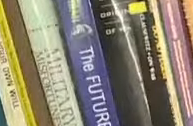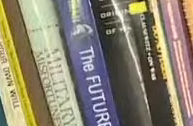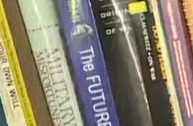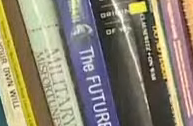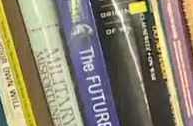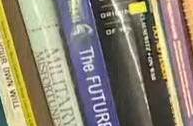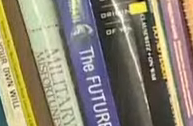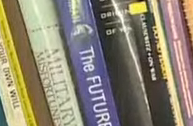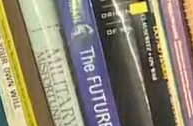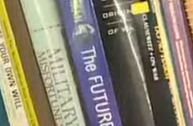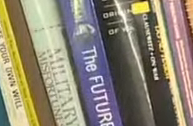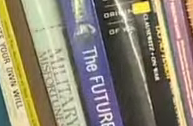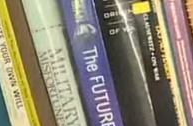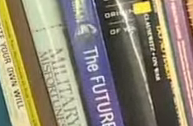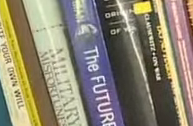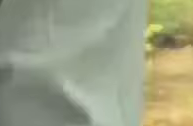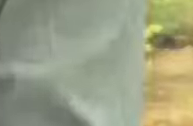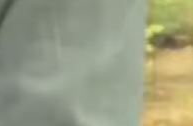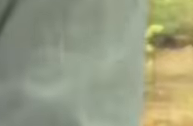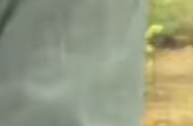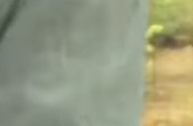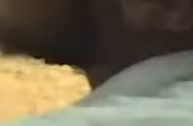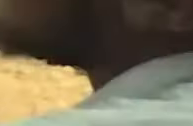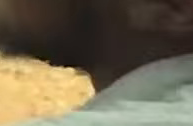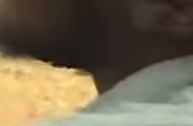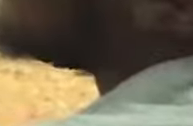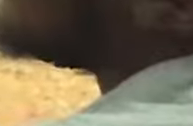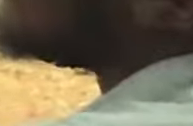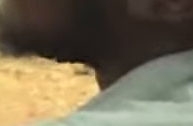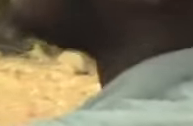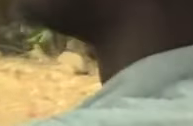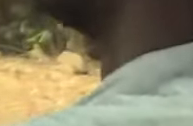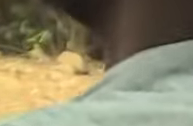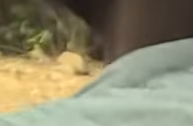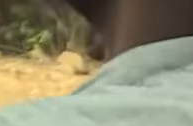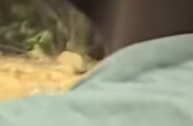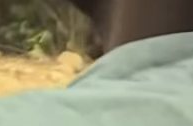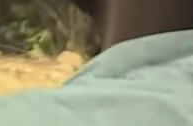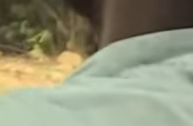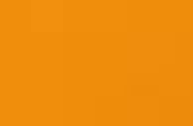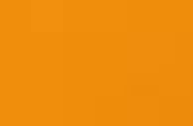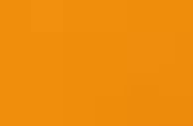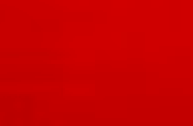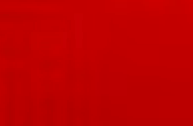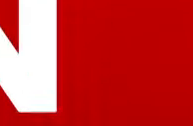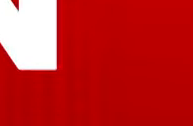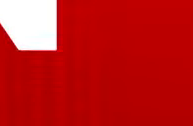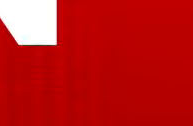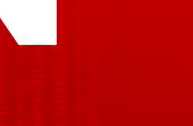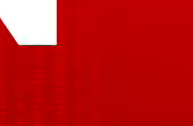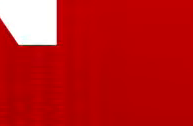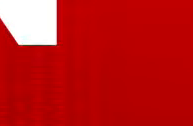I'm sure you didn't come all the way to give me parental tips. Thank you, boss. Usiwahi niite hiyo jina tena. Nilikwambia nini kuhusu hii familia, boss?